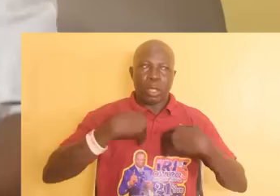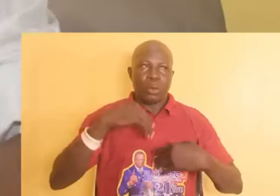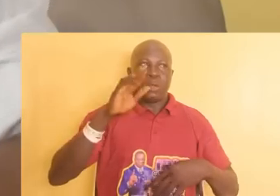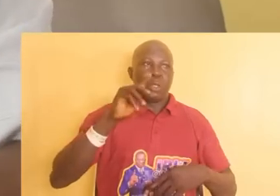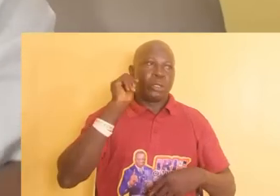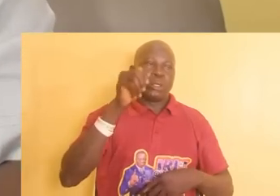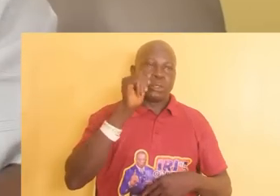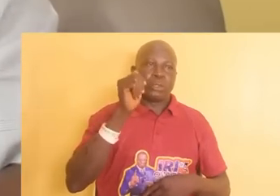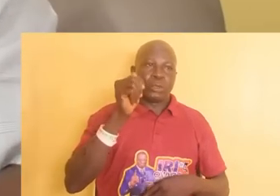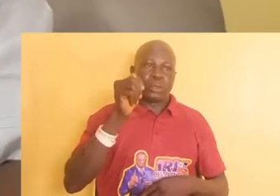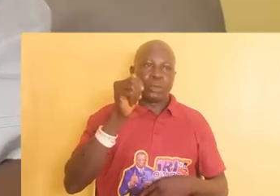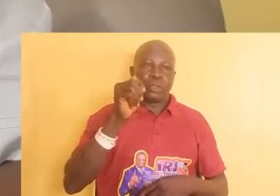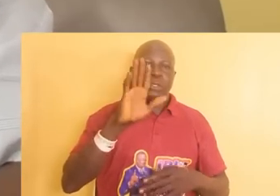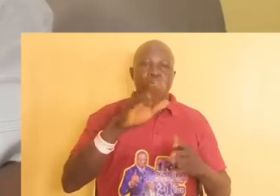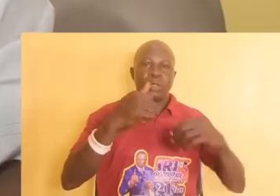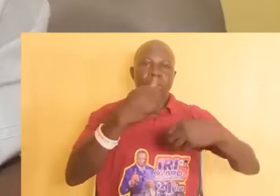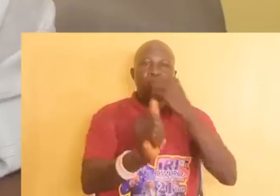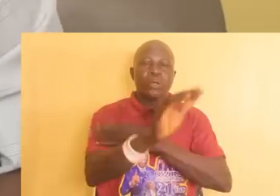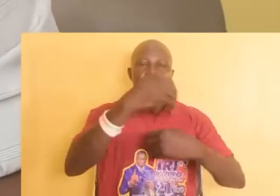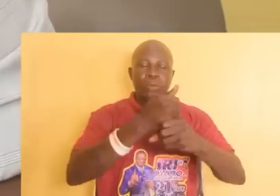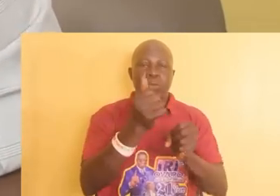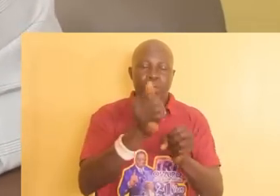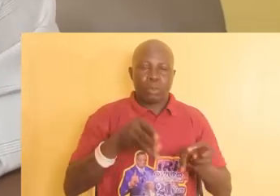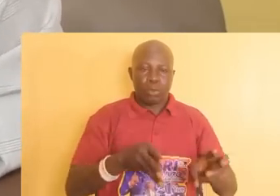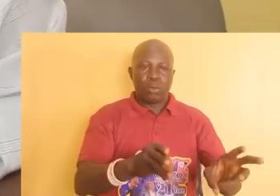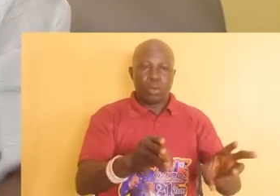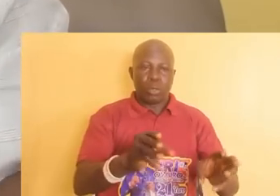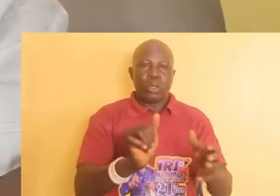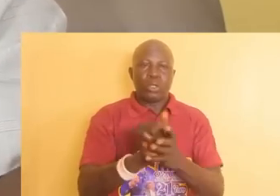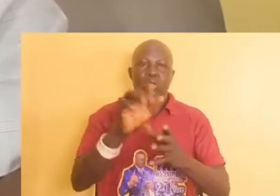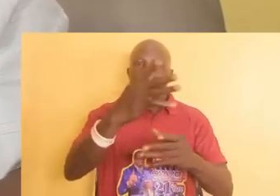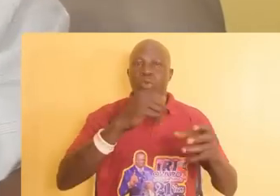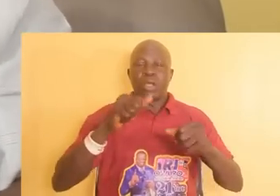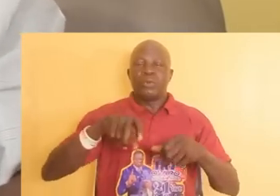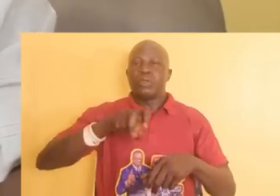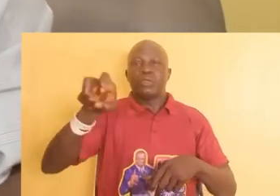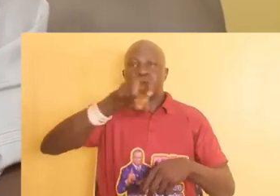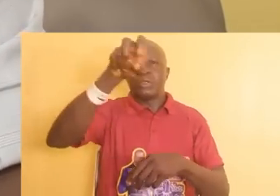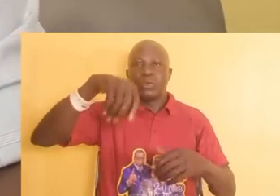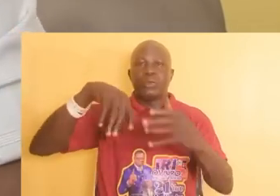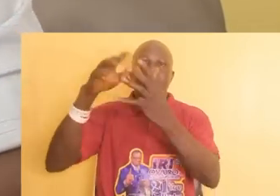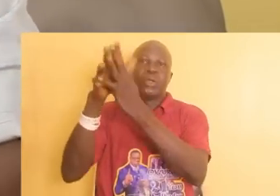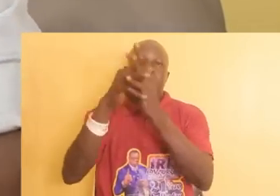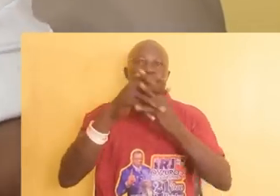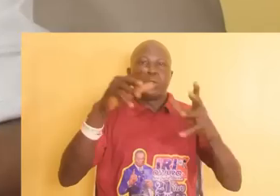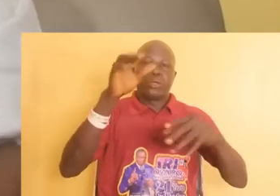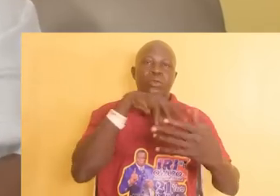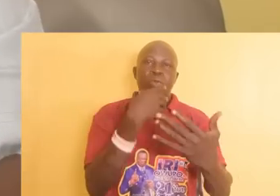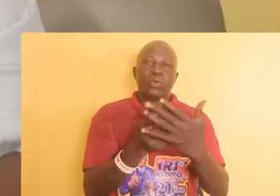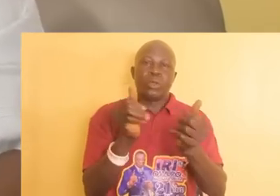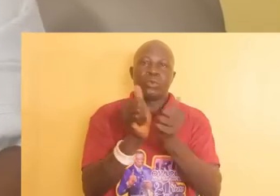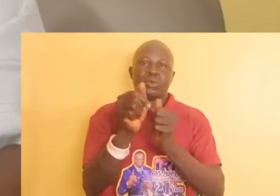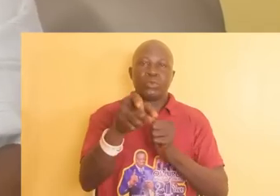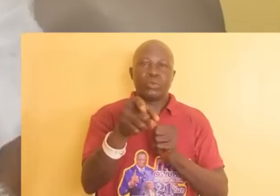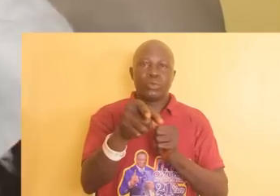testimony amen you have testimony ona la fo amen wa ri lu oba lo amen you dey dara fo amen